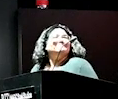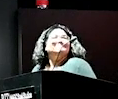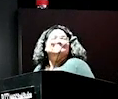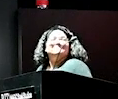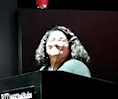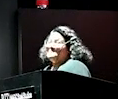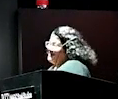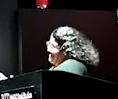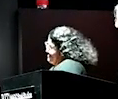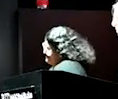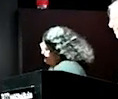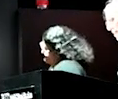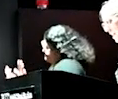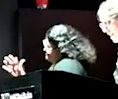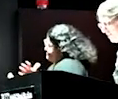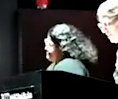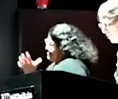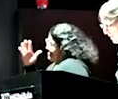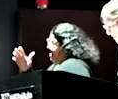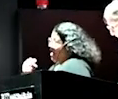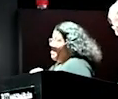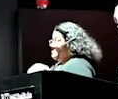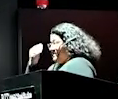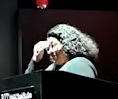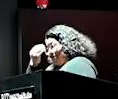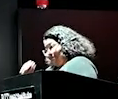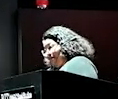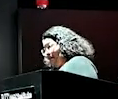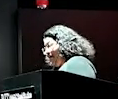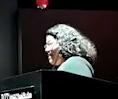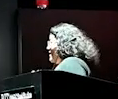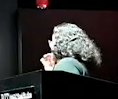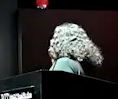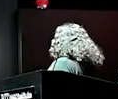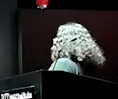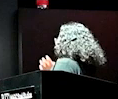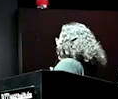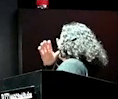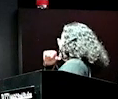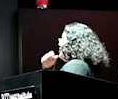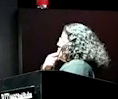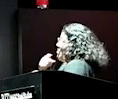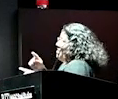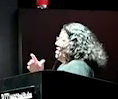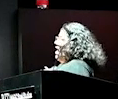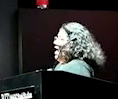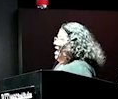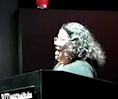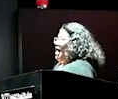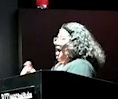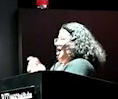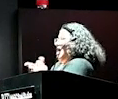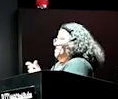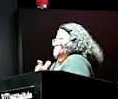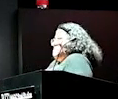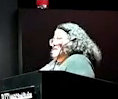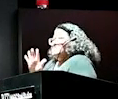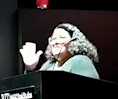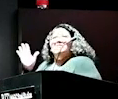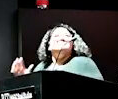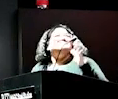This is the end. I'm just saying, if this presentation didn't work for you, I edited my talk.